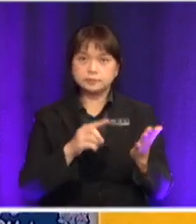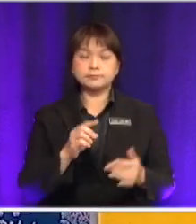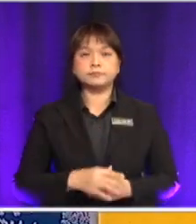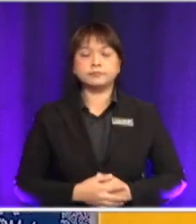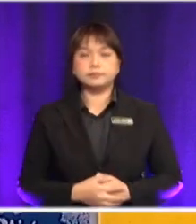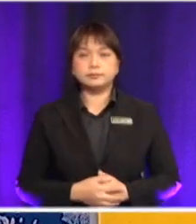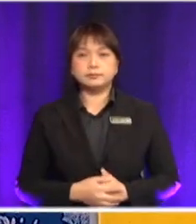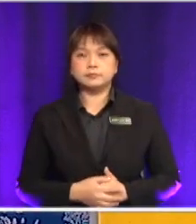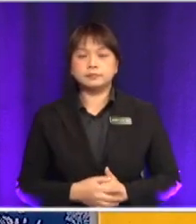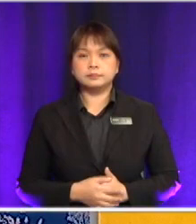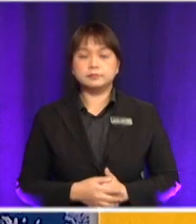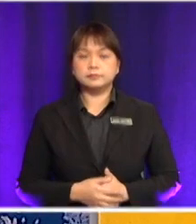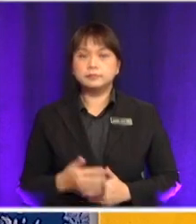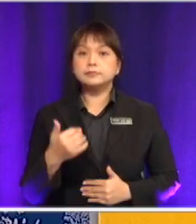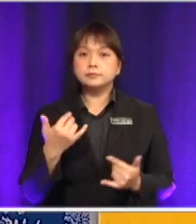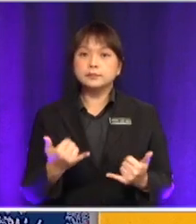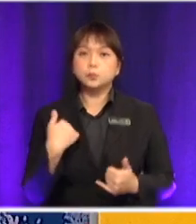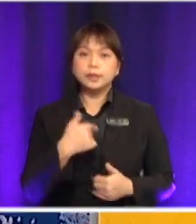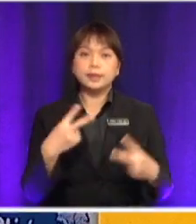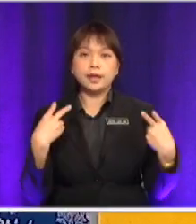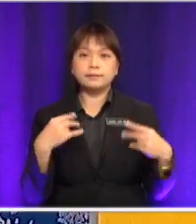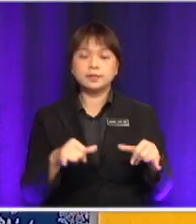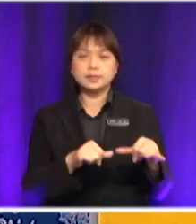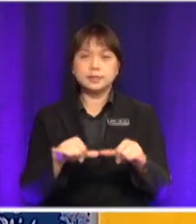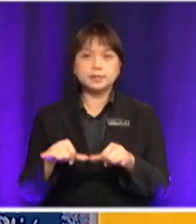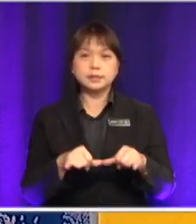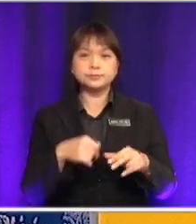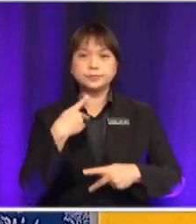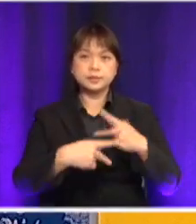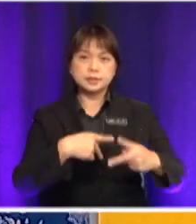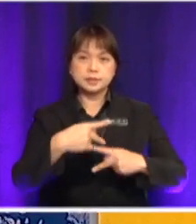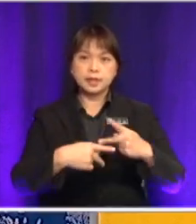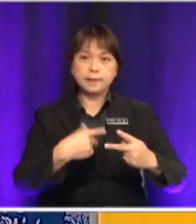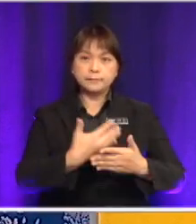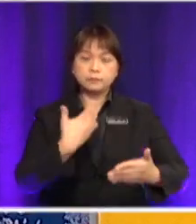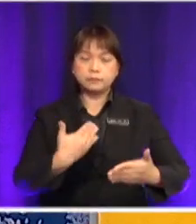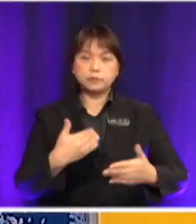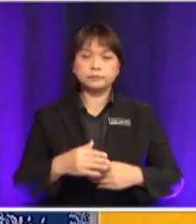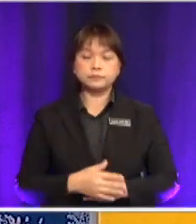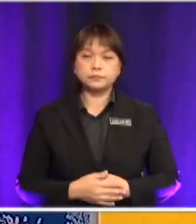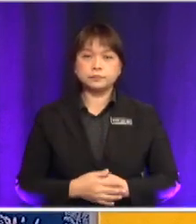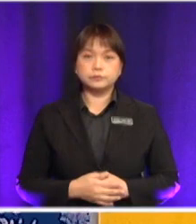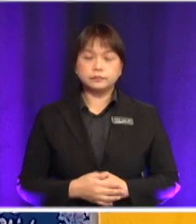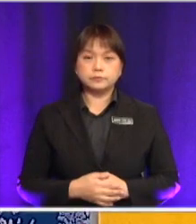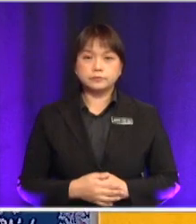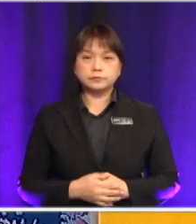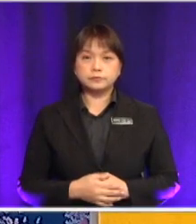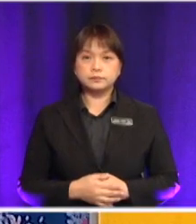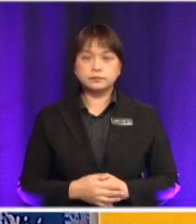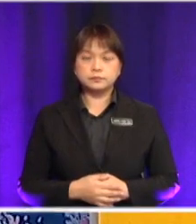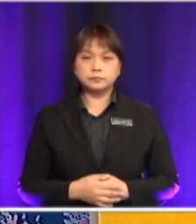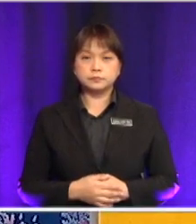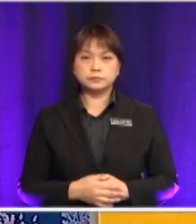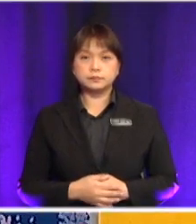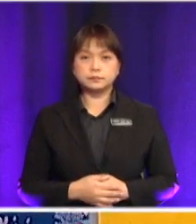standard process after we have read the text. For gist, we are going to read the text for details,